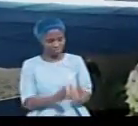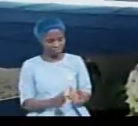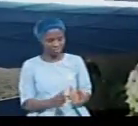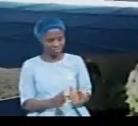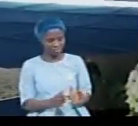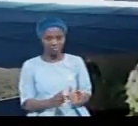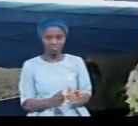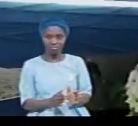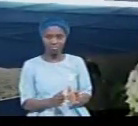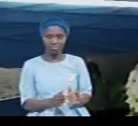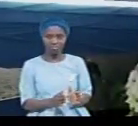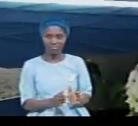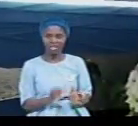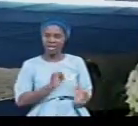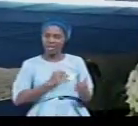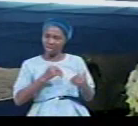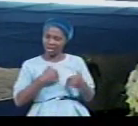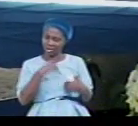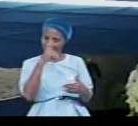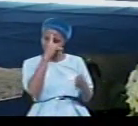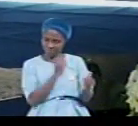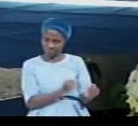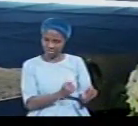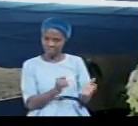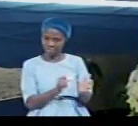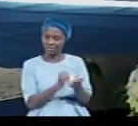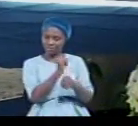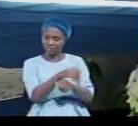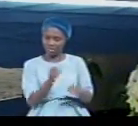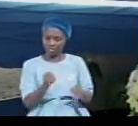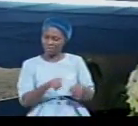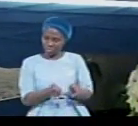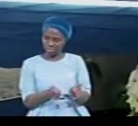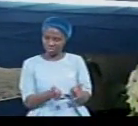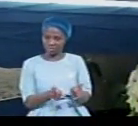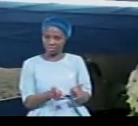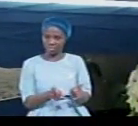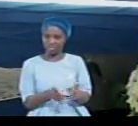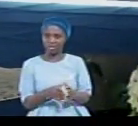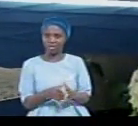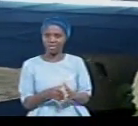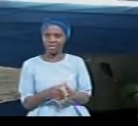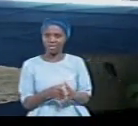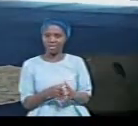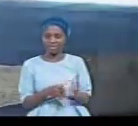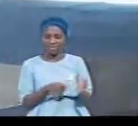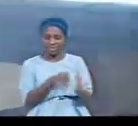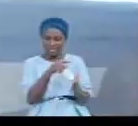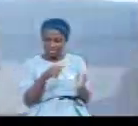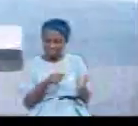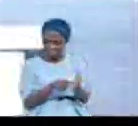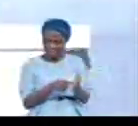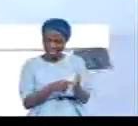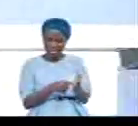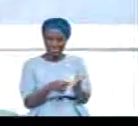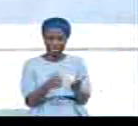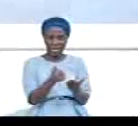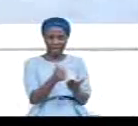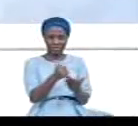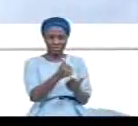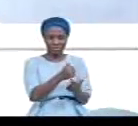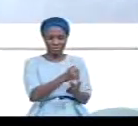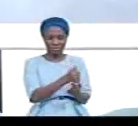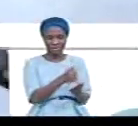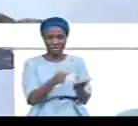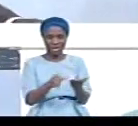the faith, I have the grace that overcomes. But this adultery of a sin